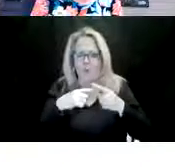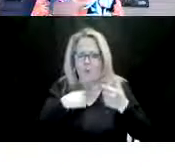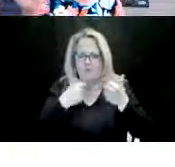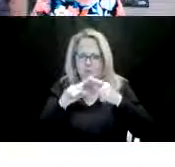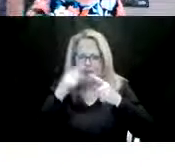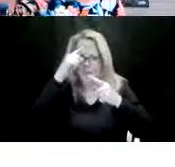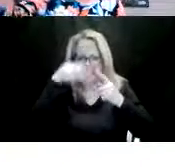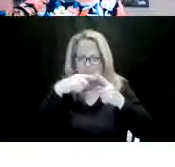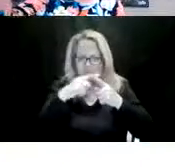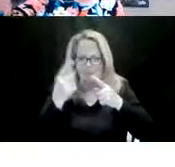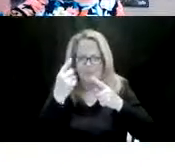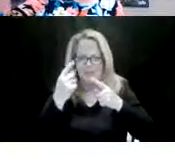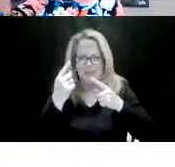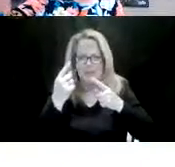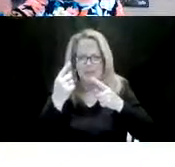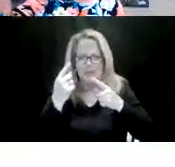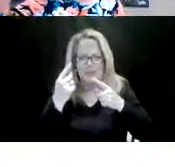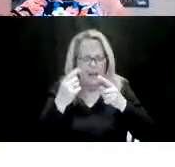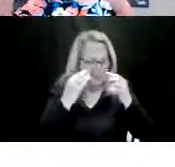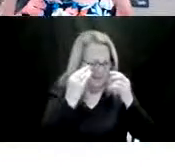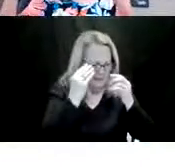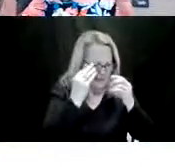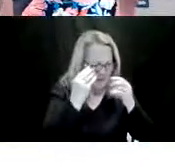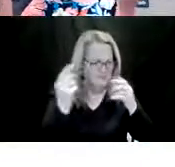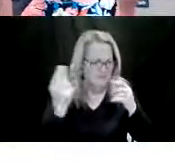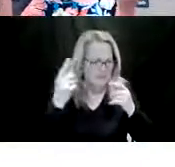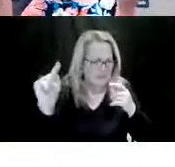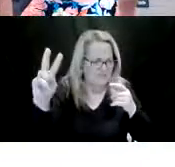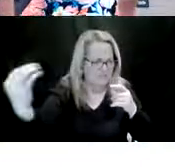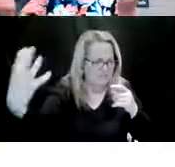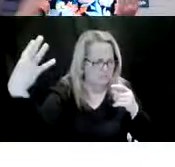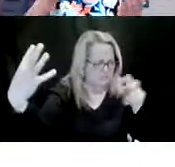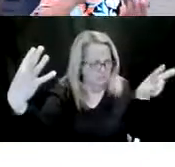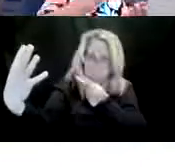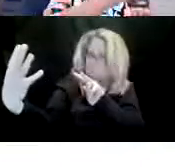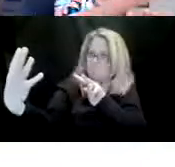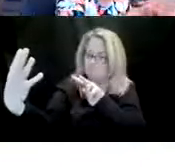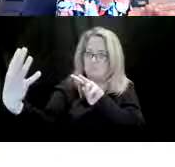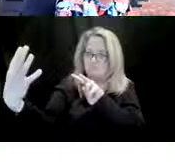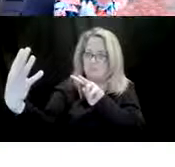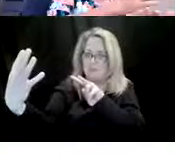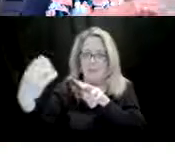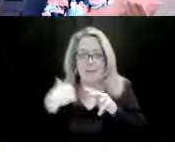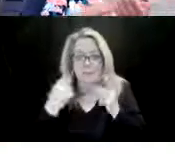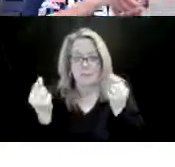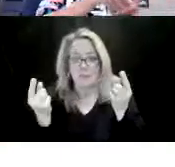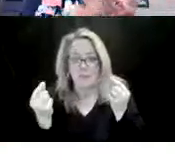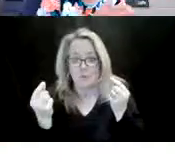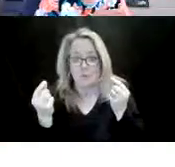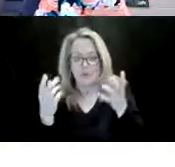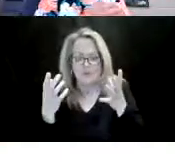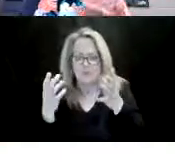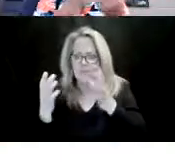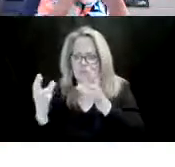about something and somebody flips the television on, it's totally distracting, and it winds me back to having to start to